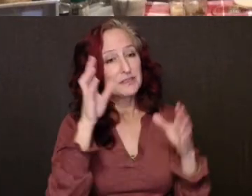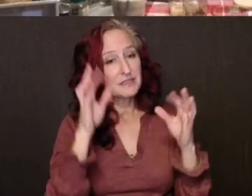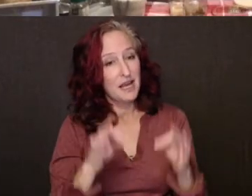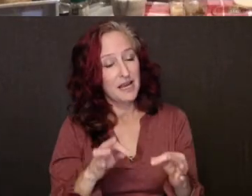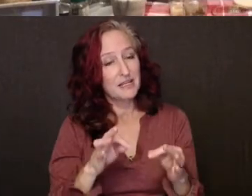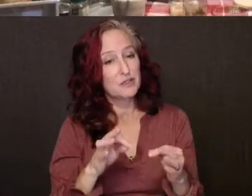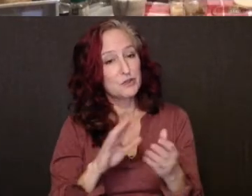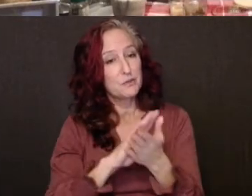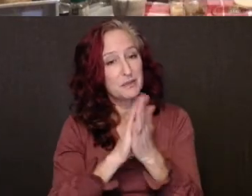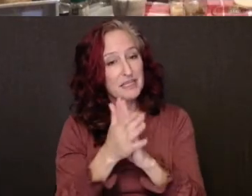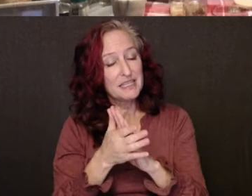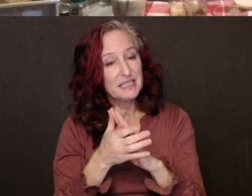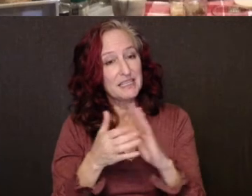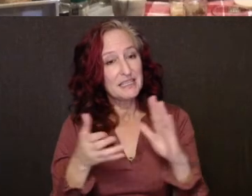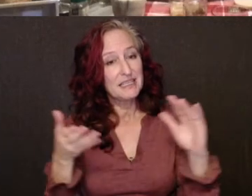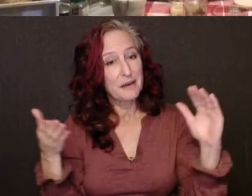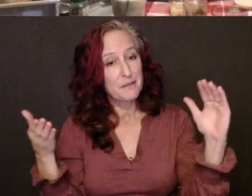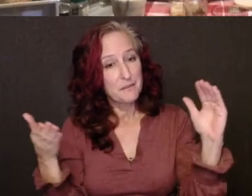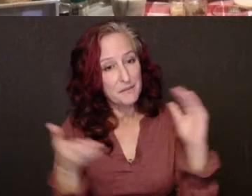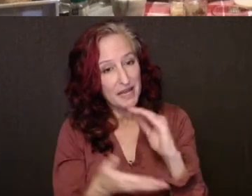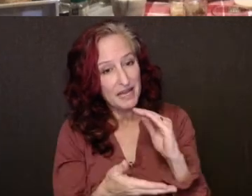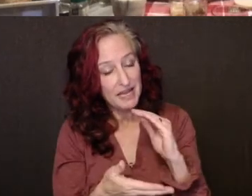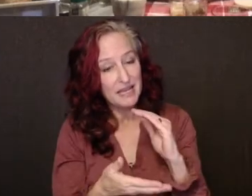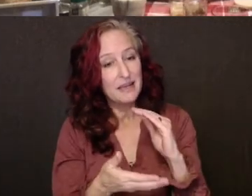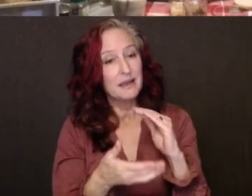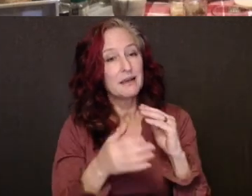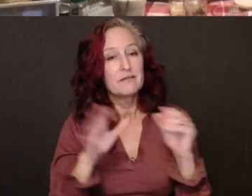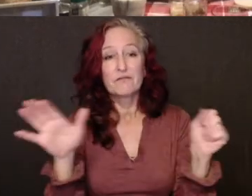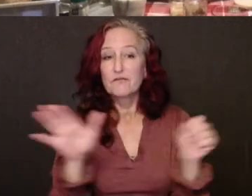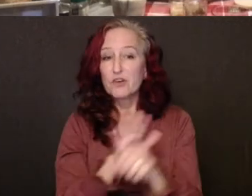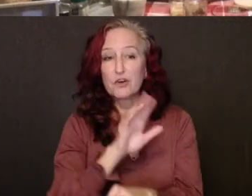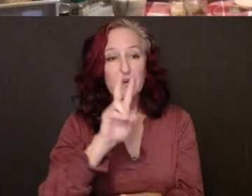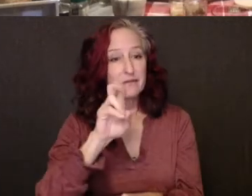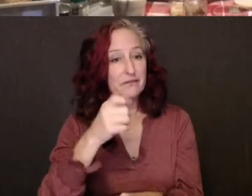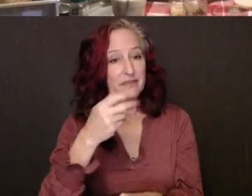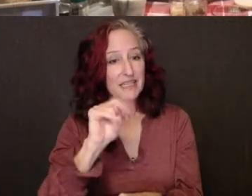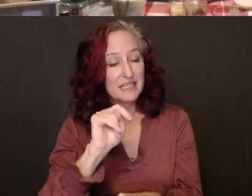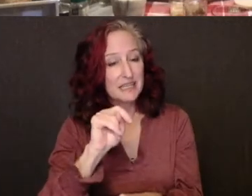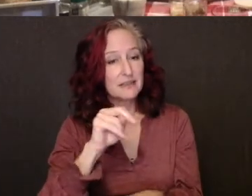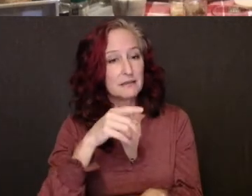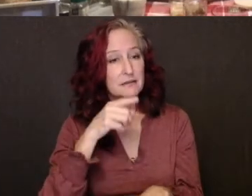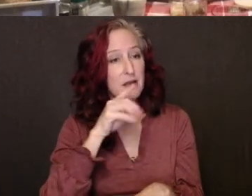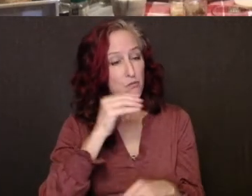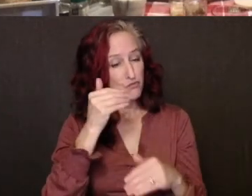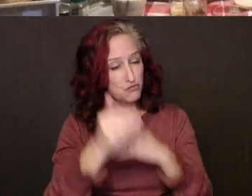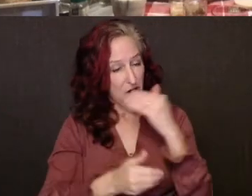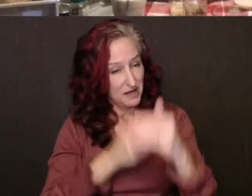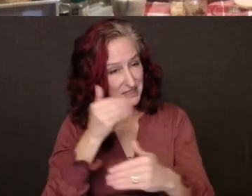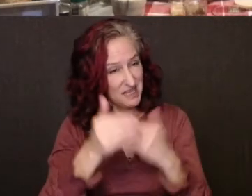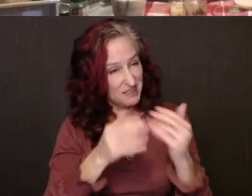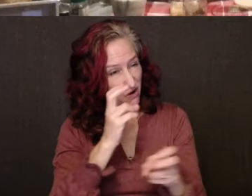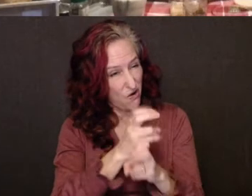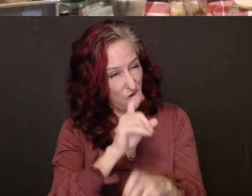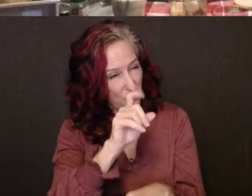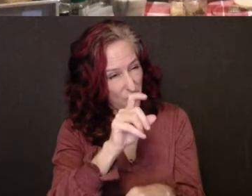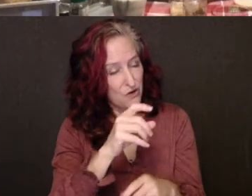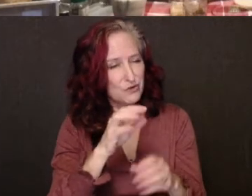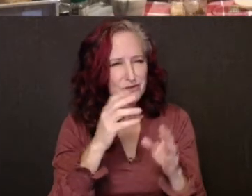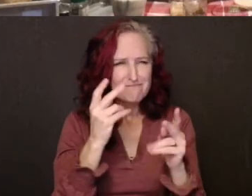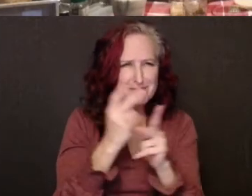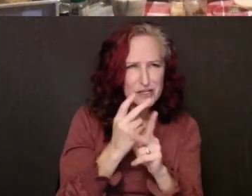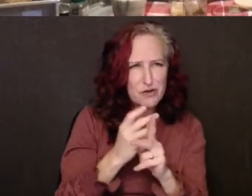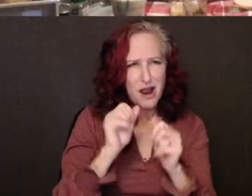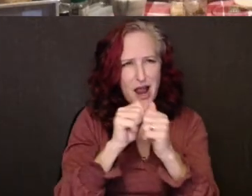so much attention to detail, as opposed to savory cooking where, you can throw in a little this, little that, and just kind